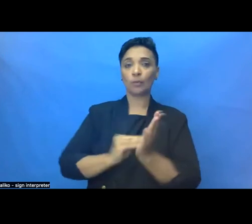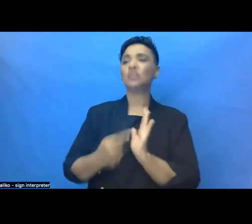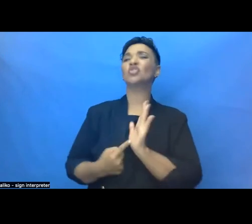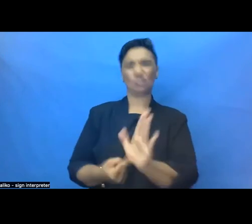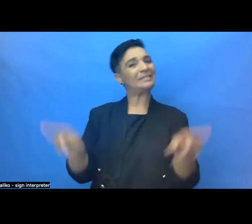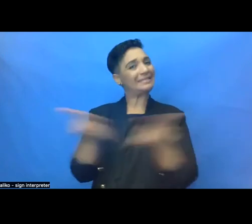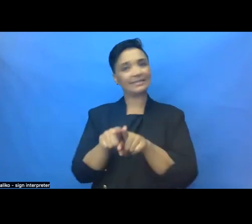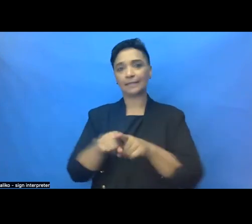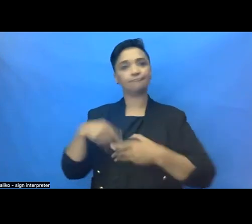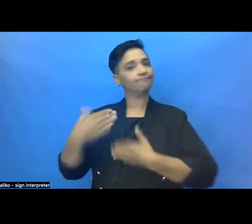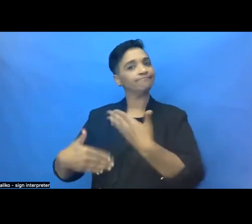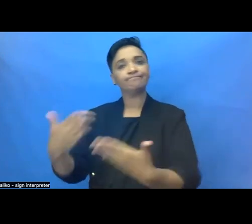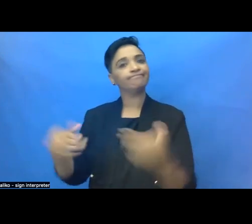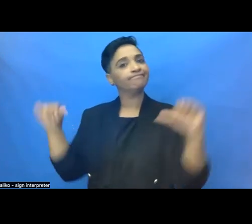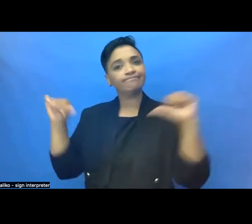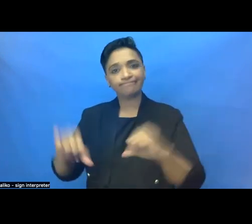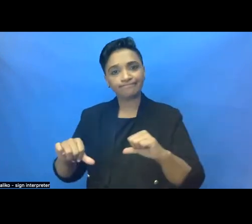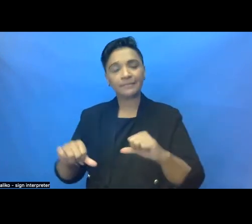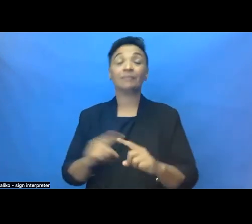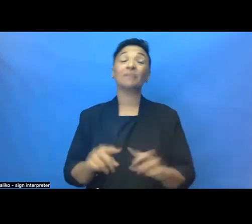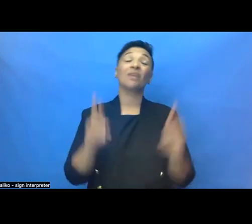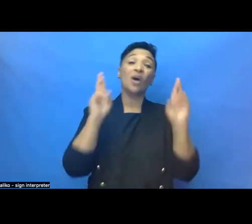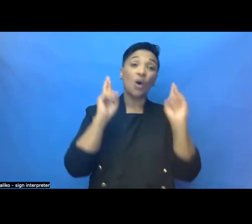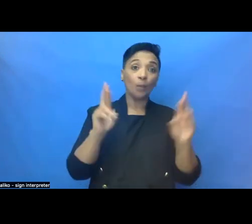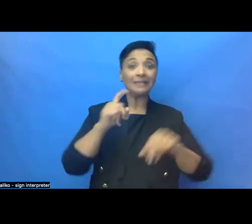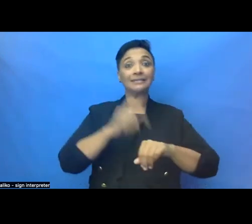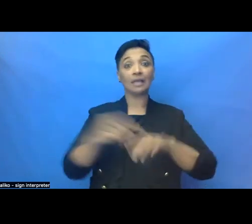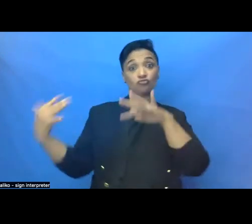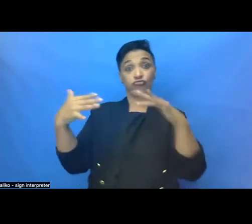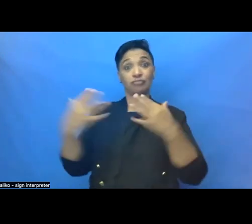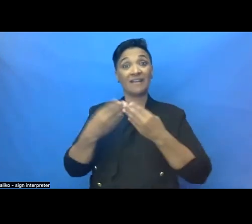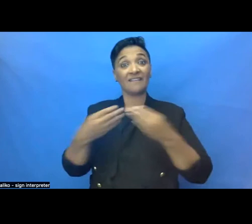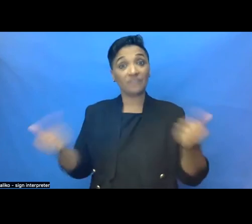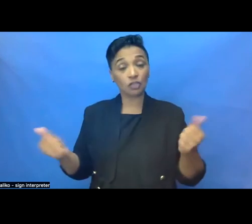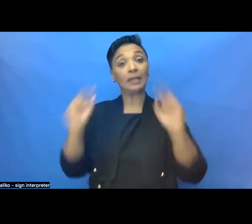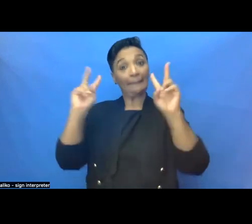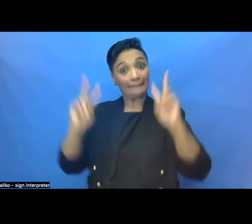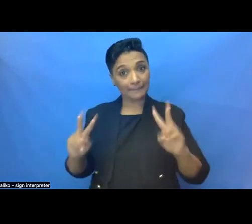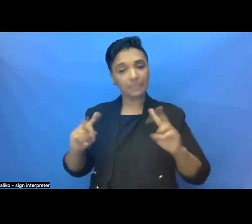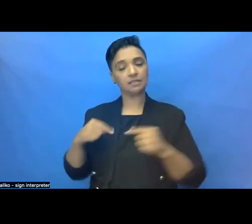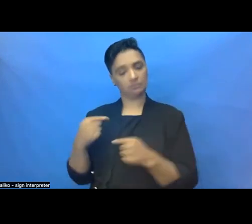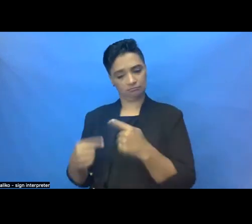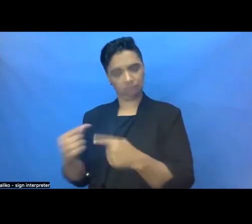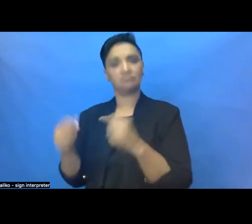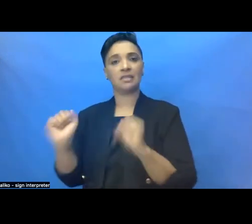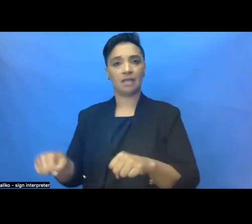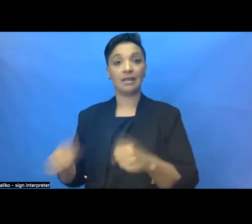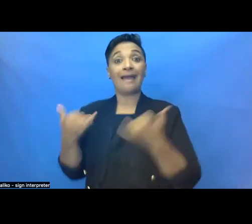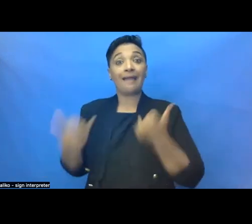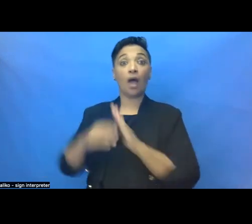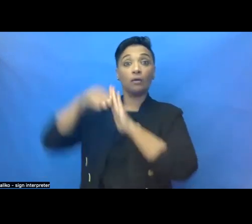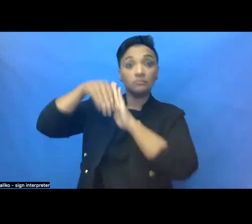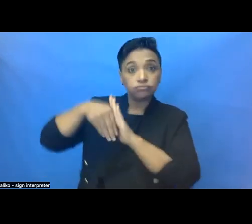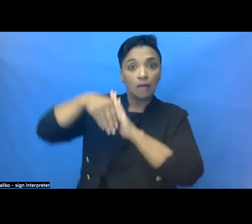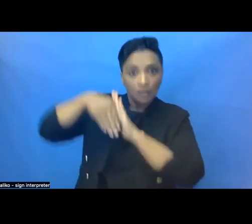the time of peace and the time of recovering will definitely come to Ukraine. The post-war recovery time will also be